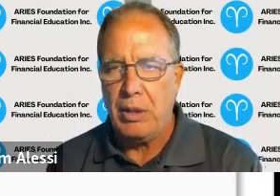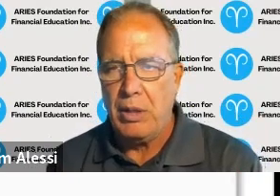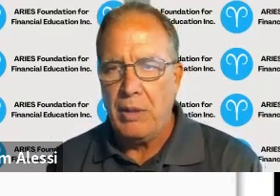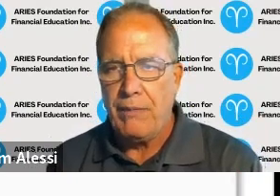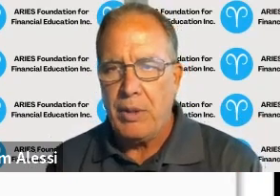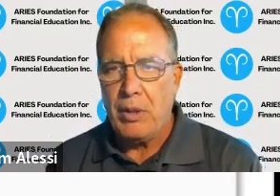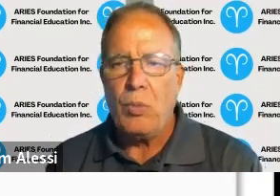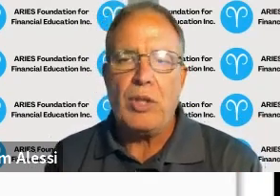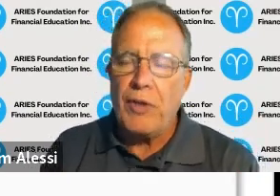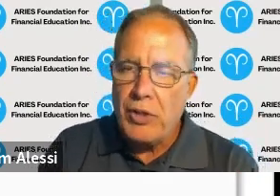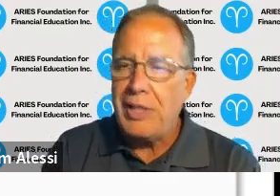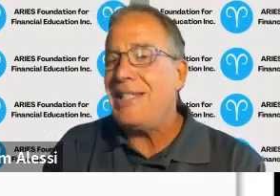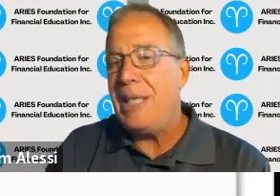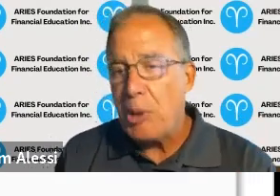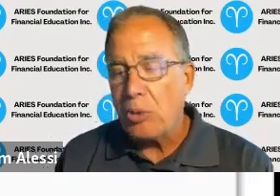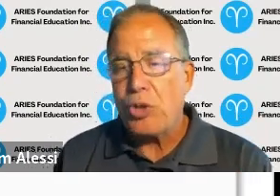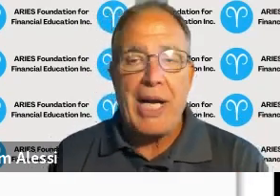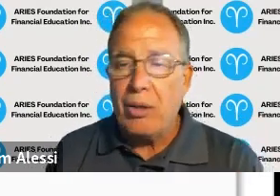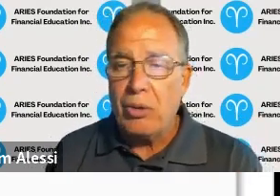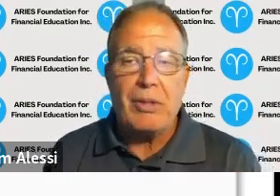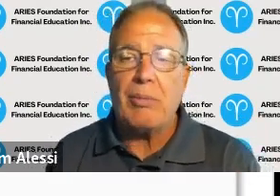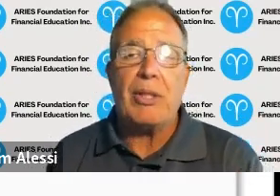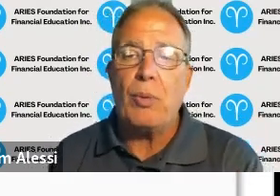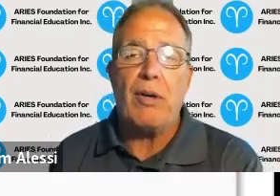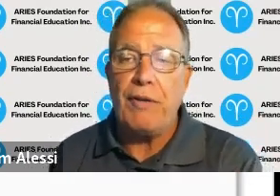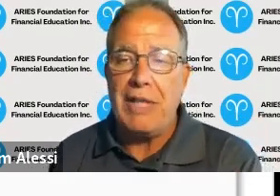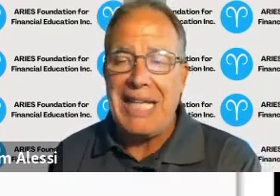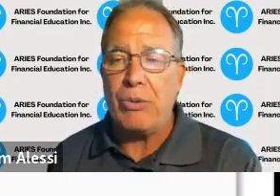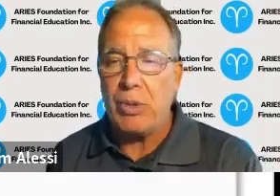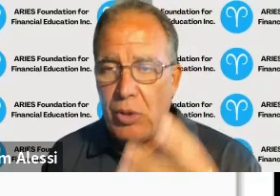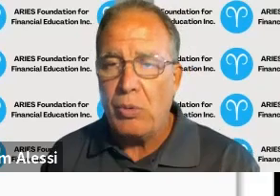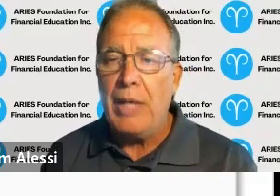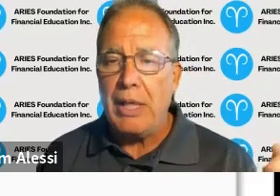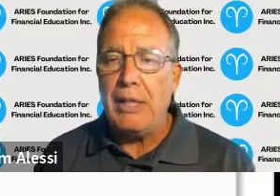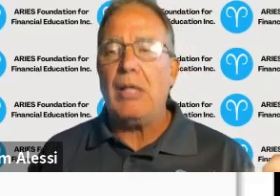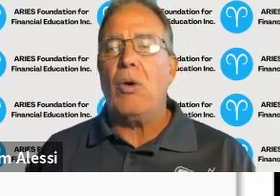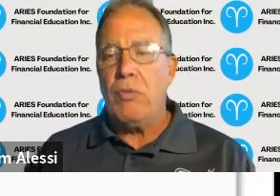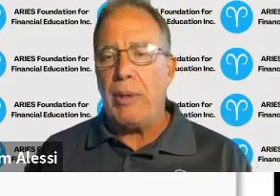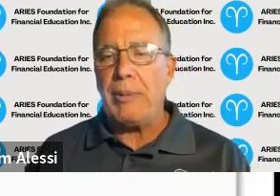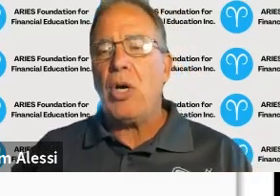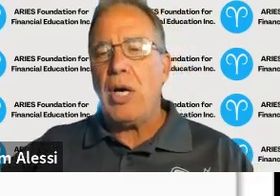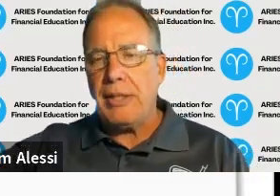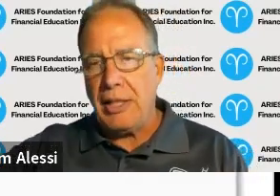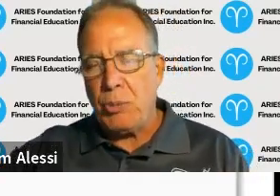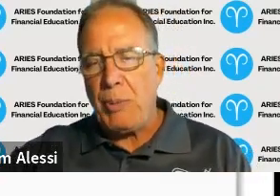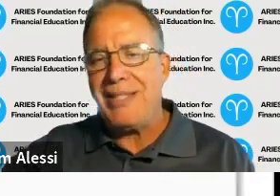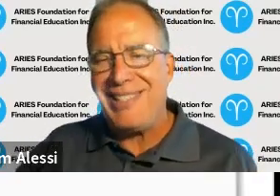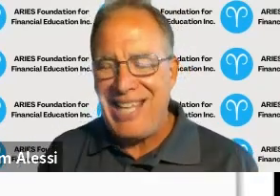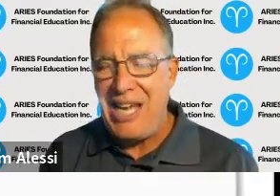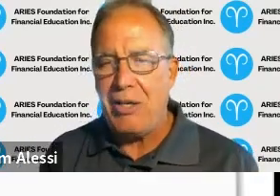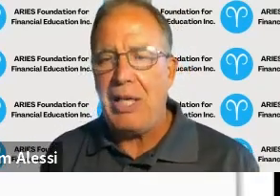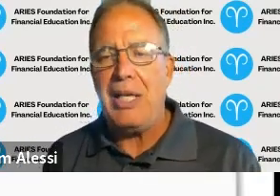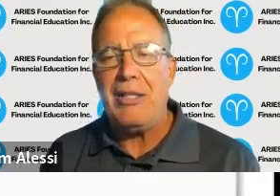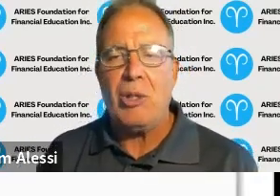$2.5 million. Which versus a typical child is about $250,000. So the overwhelming cost, the expense